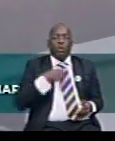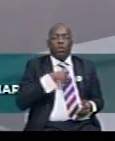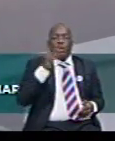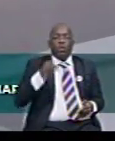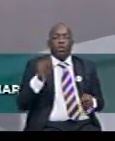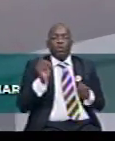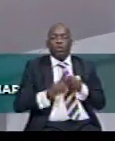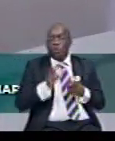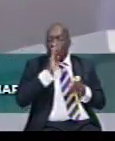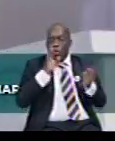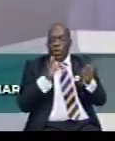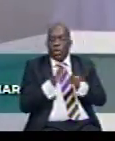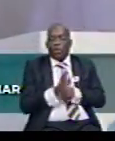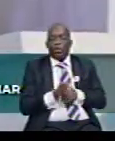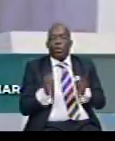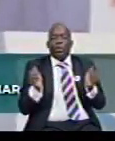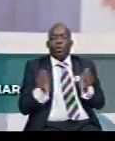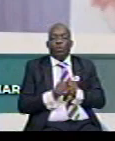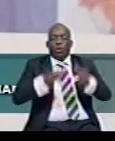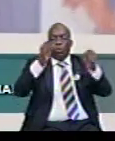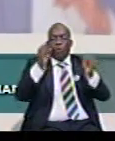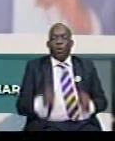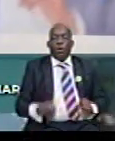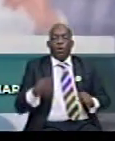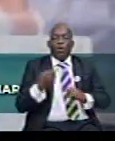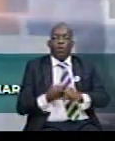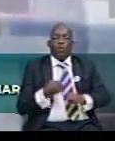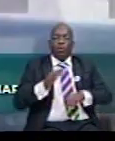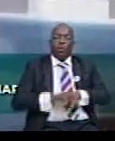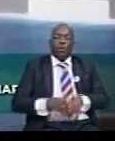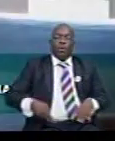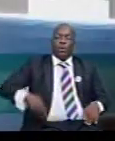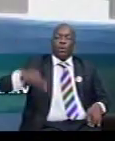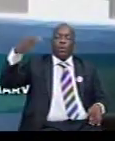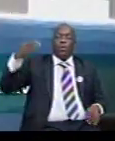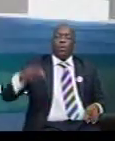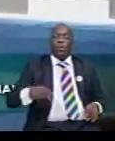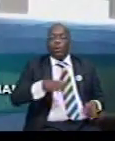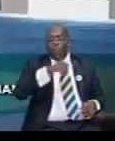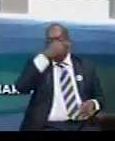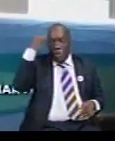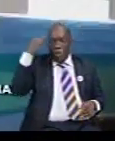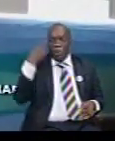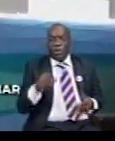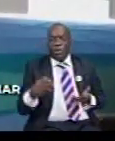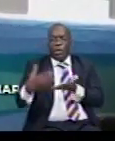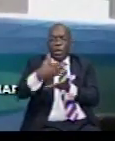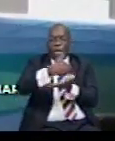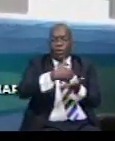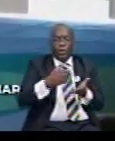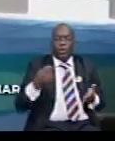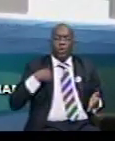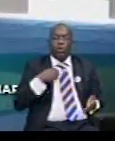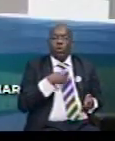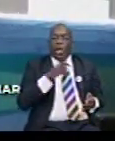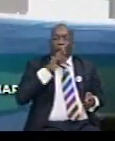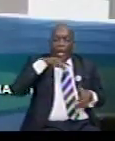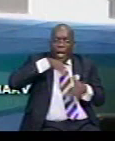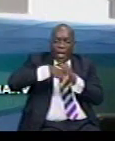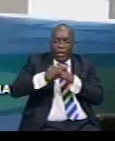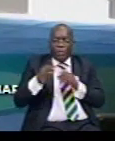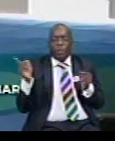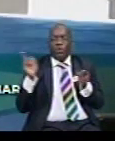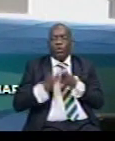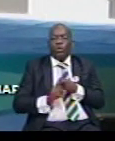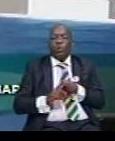endued with power from on high, because the harvest we are getting into, that harvest is